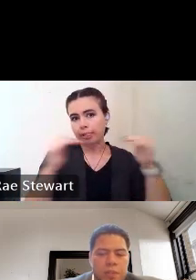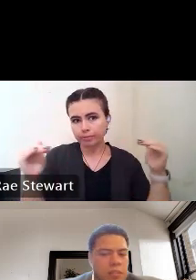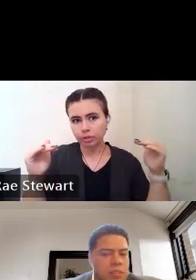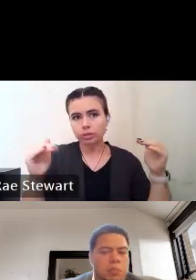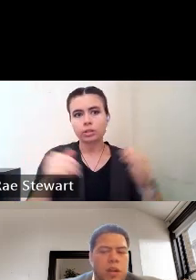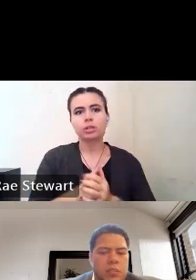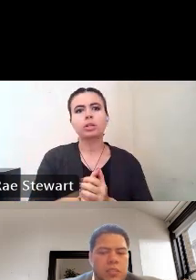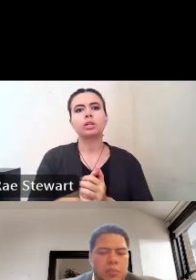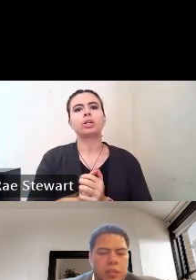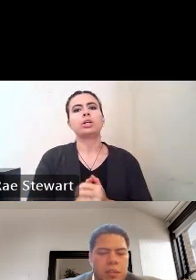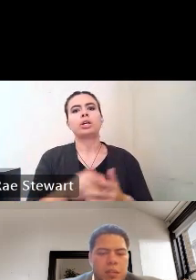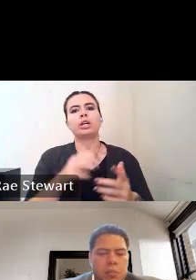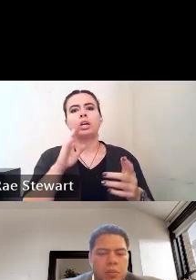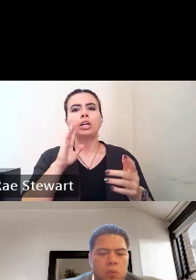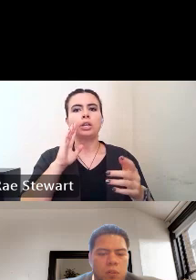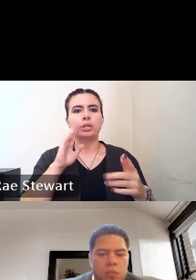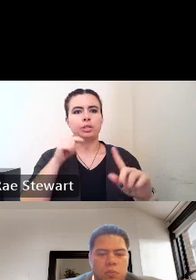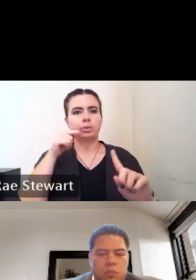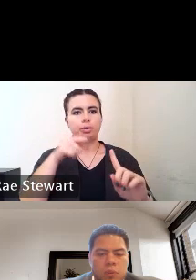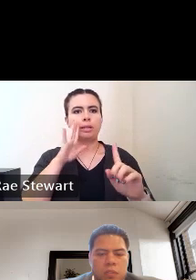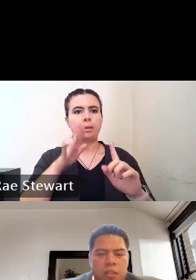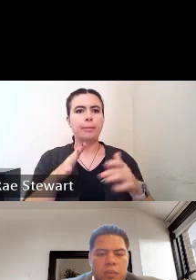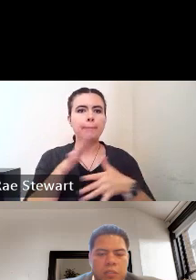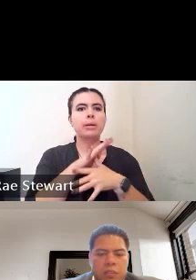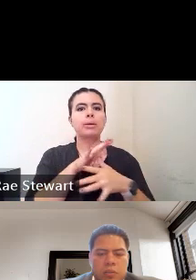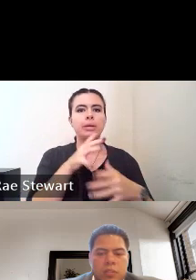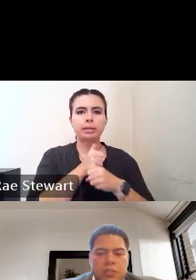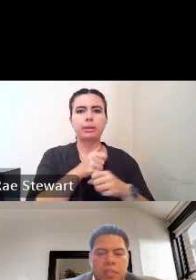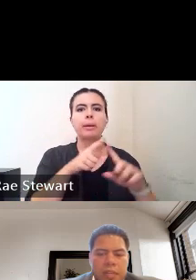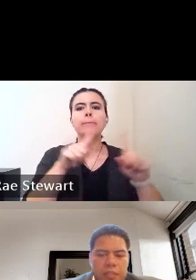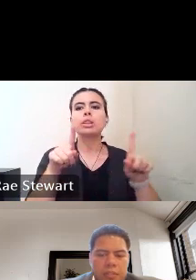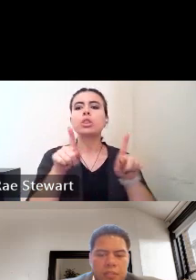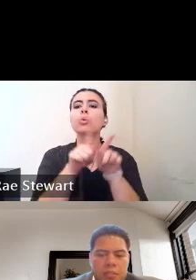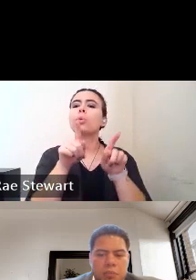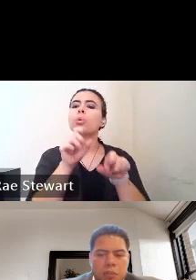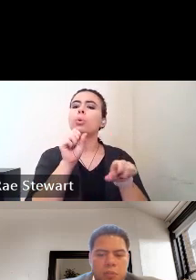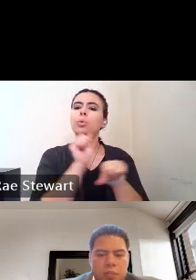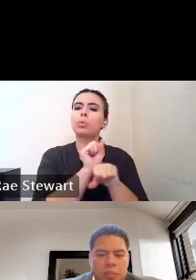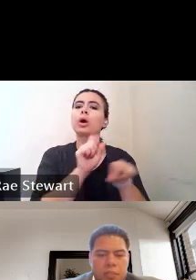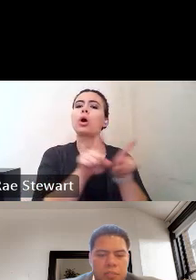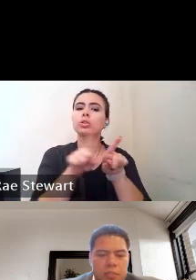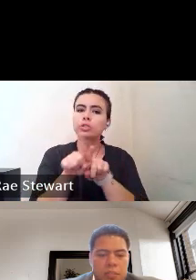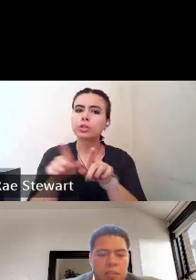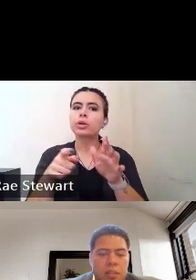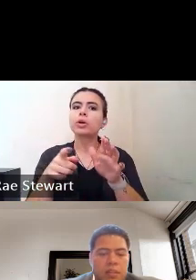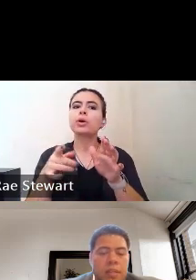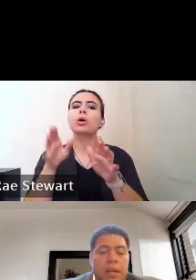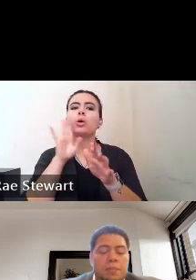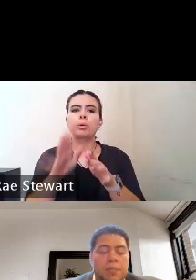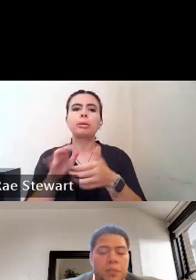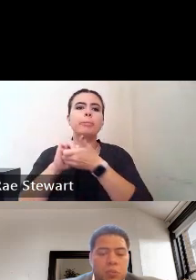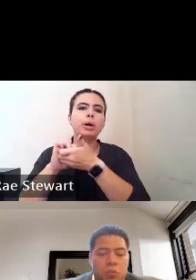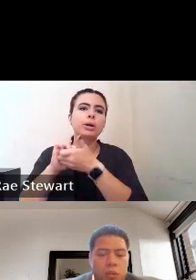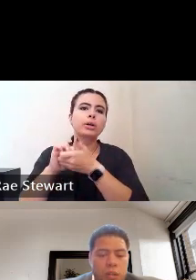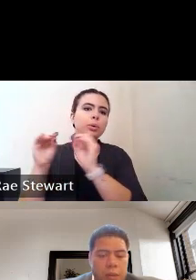coordination and is the prime recipient, but the work also involves collaboration across state agencies and partner organizations